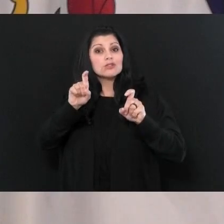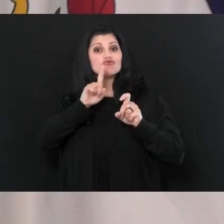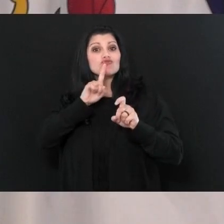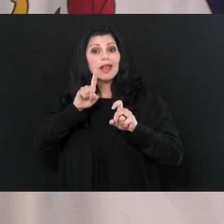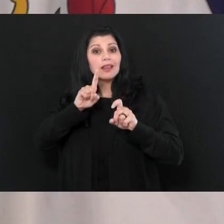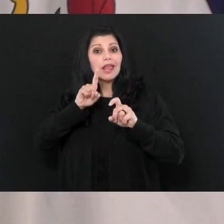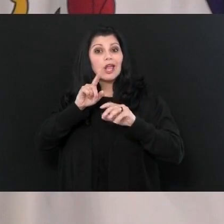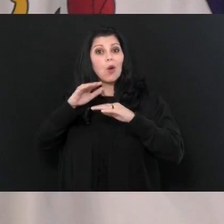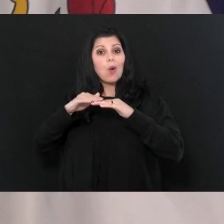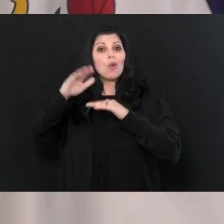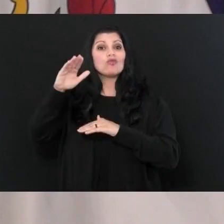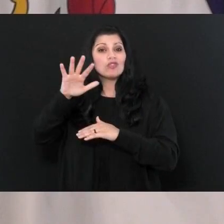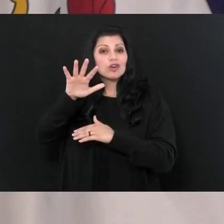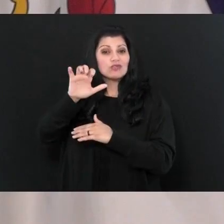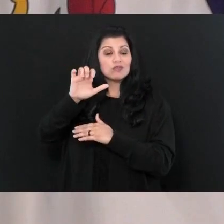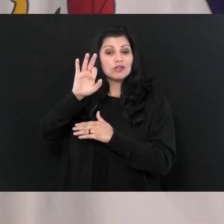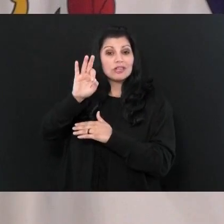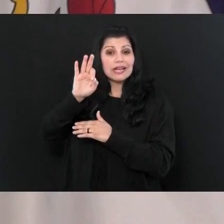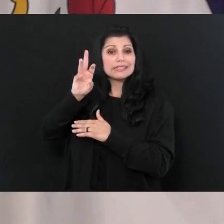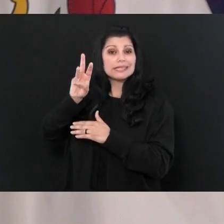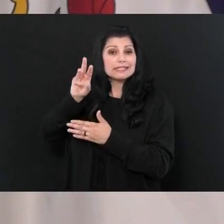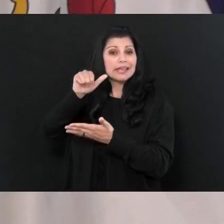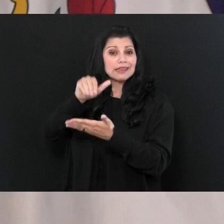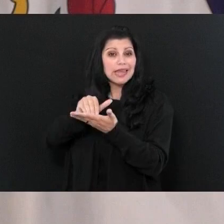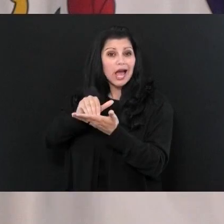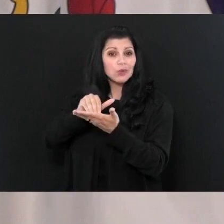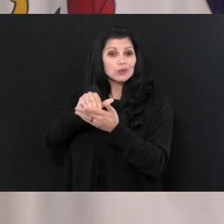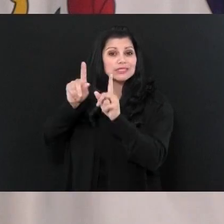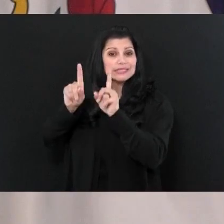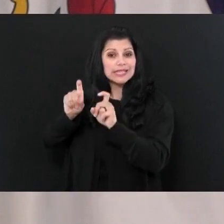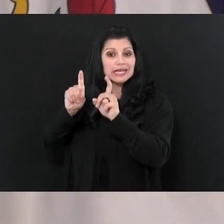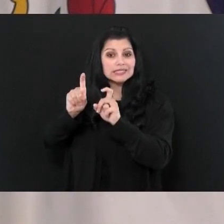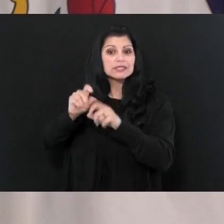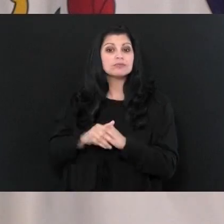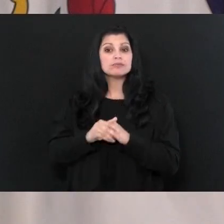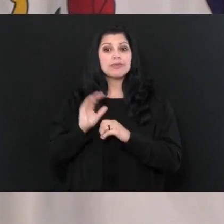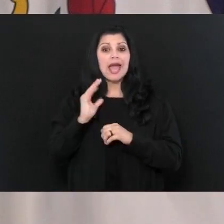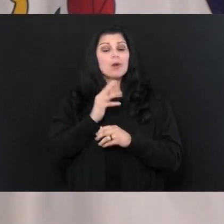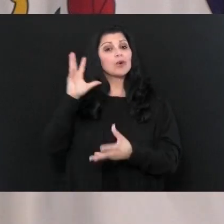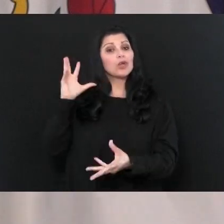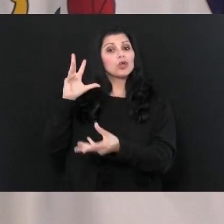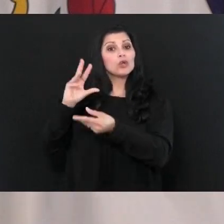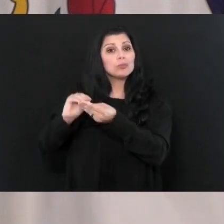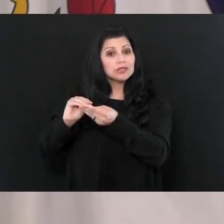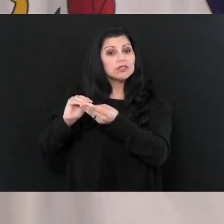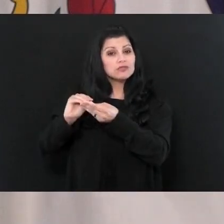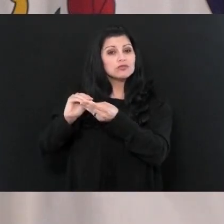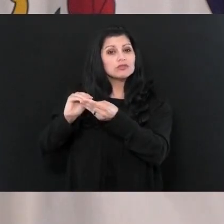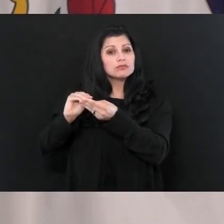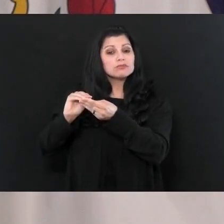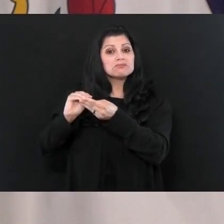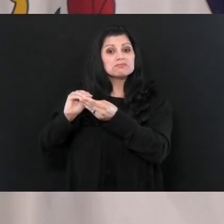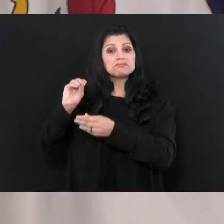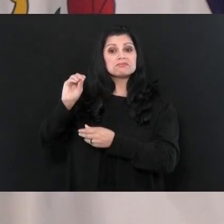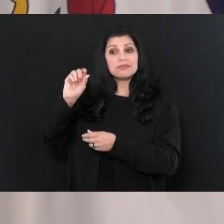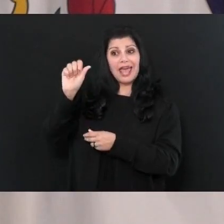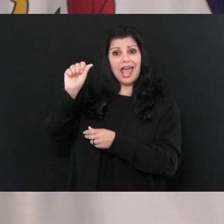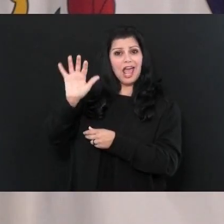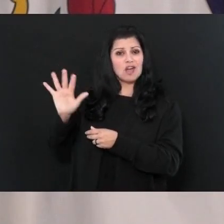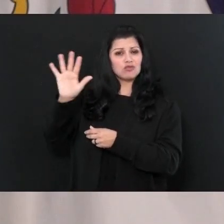596,000 tests. Our cumulative average is down to from